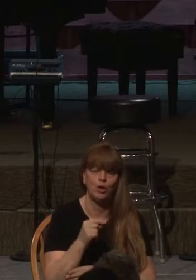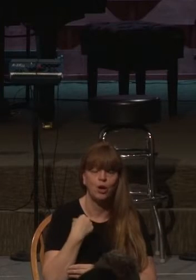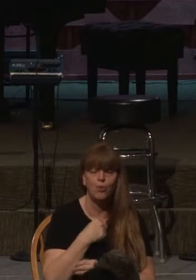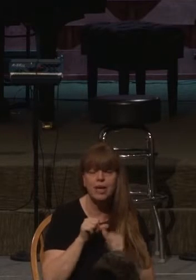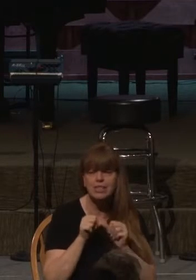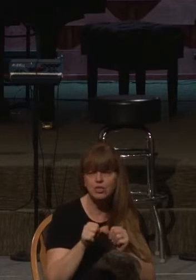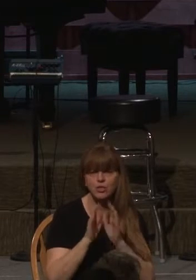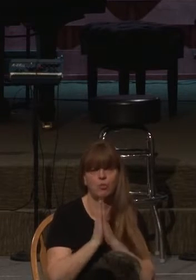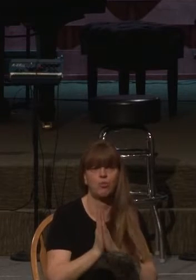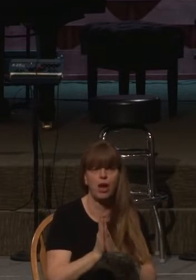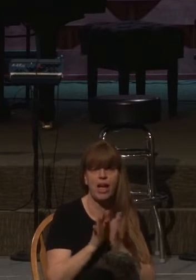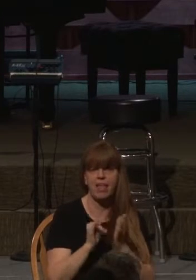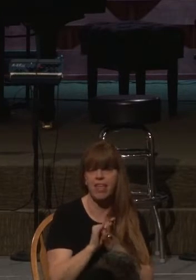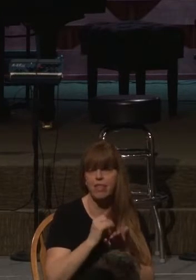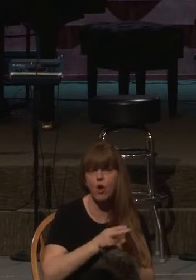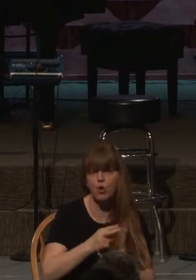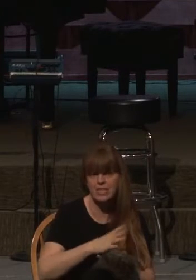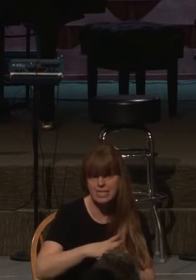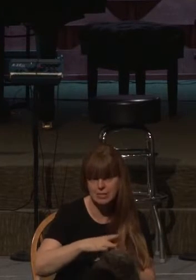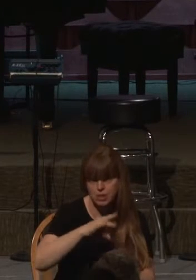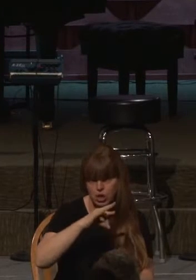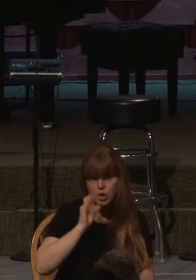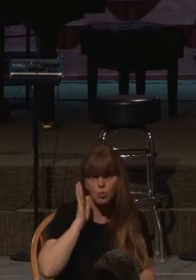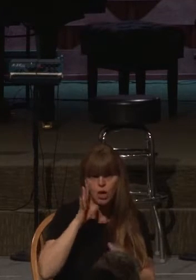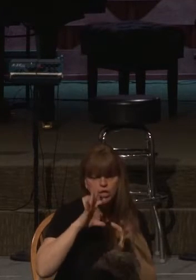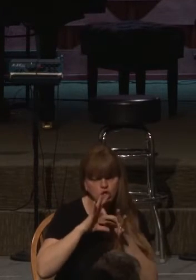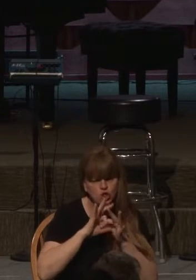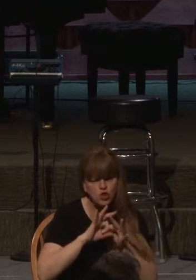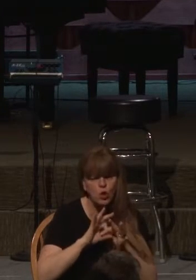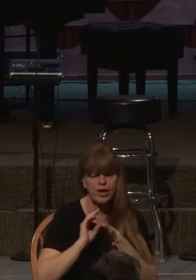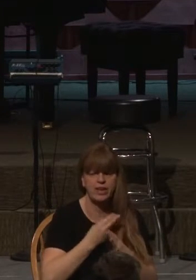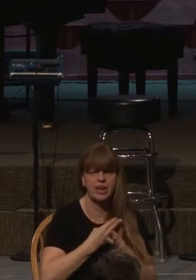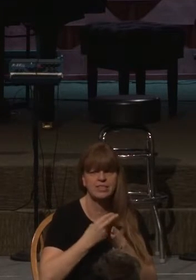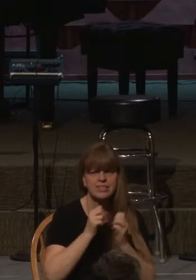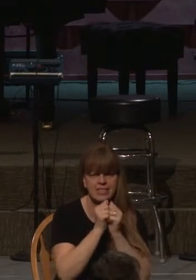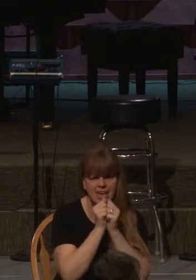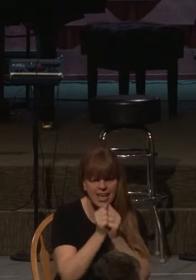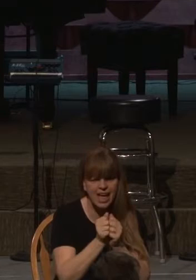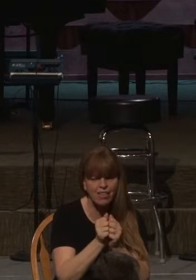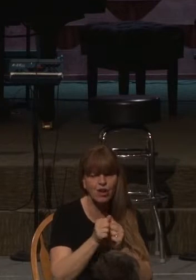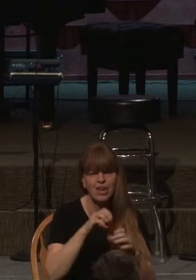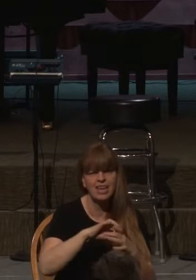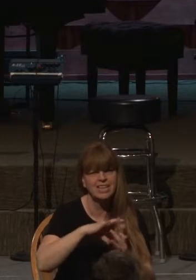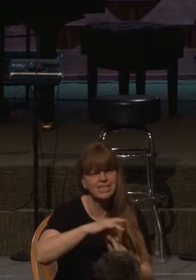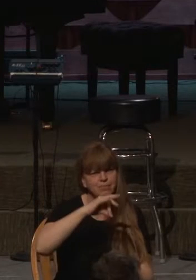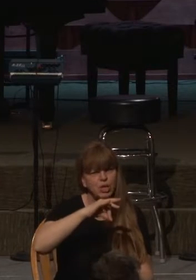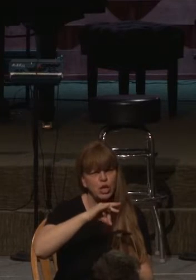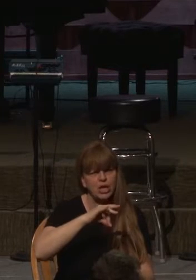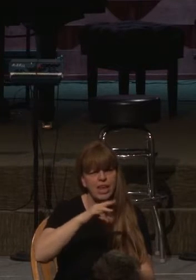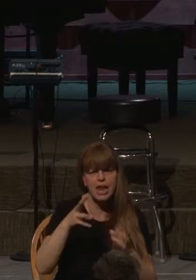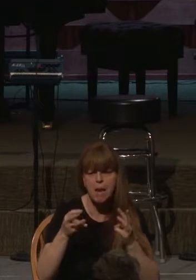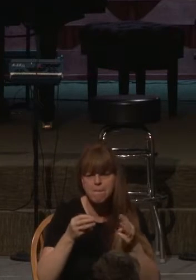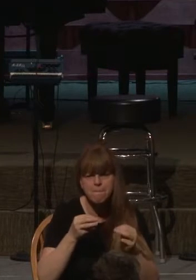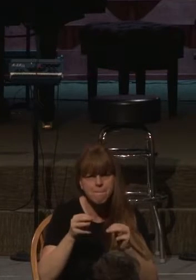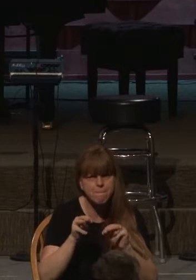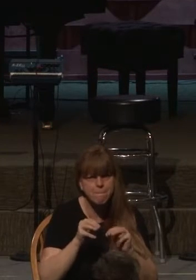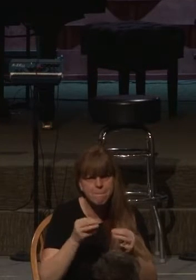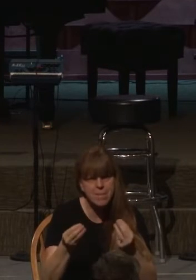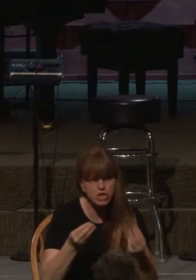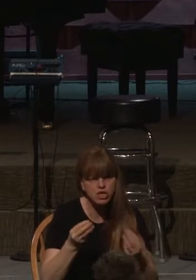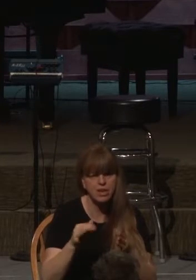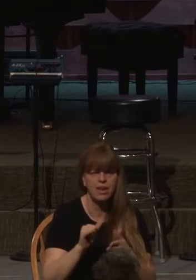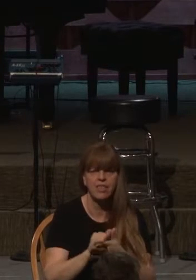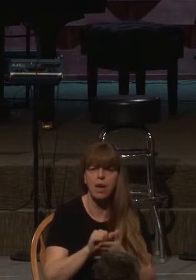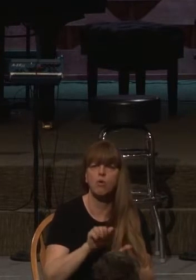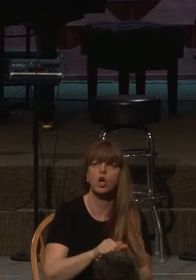pray that the Holy Spirit will bind us together in a mission and vision that will bring God much glory and benefit many people